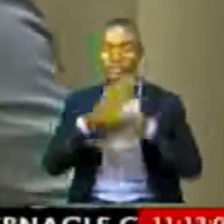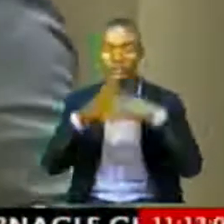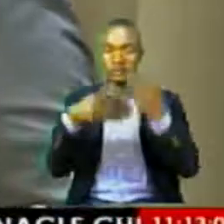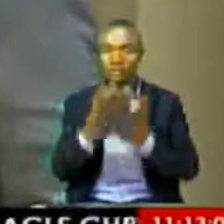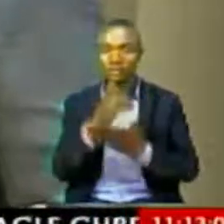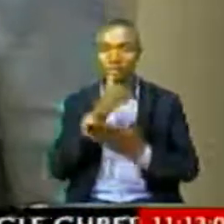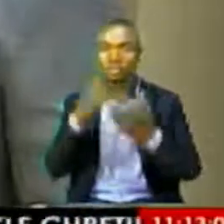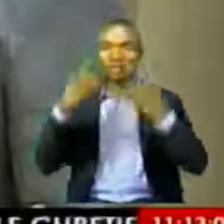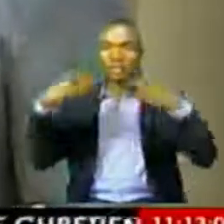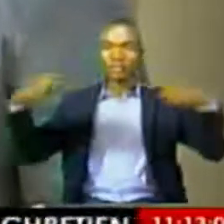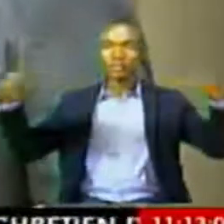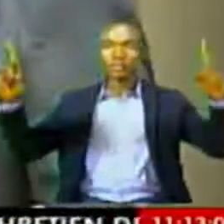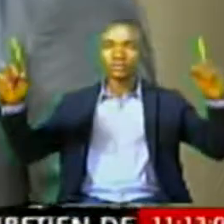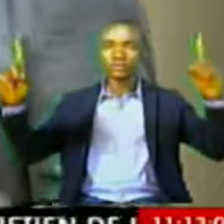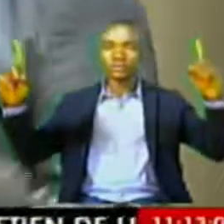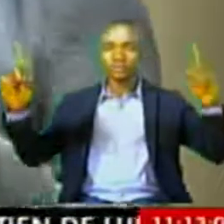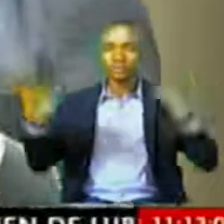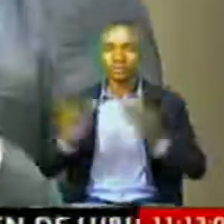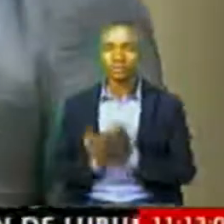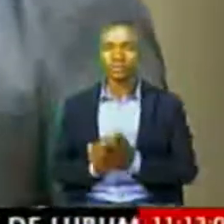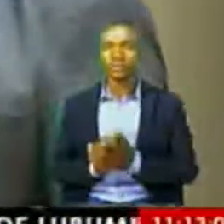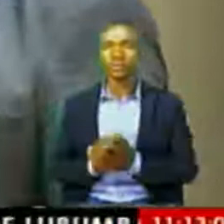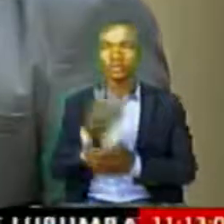He said everything's, it was over